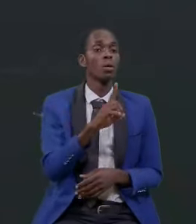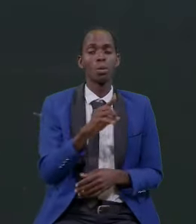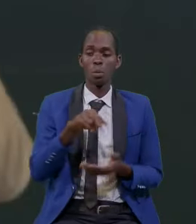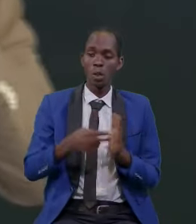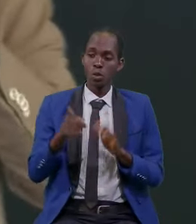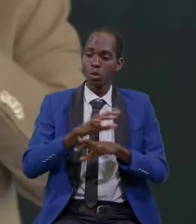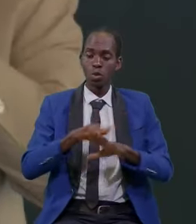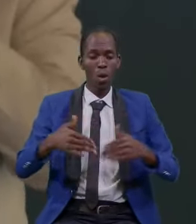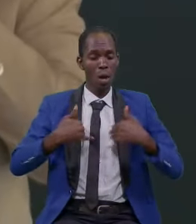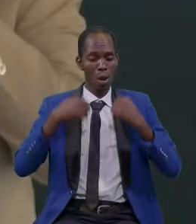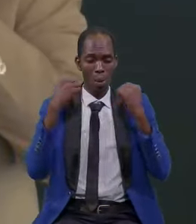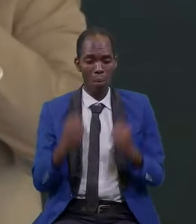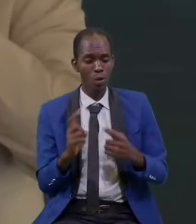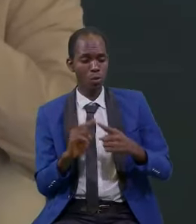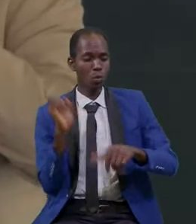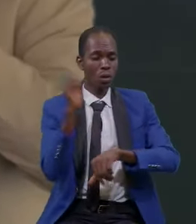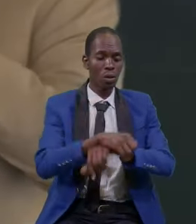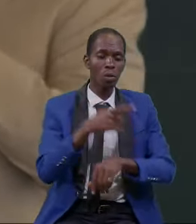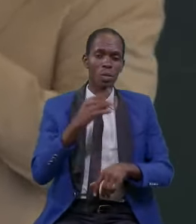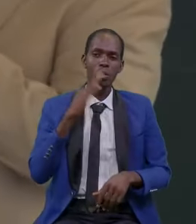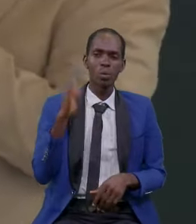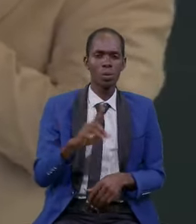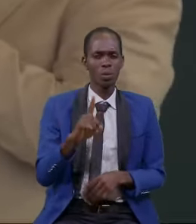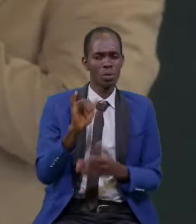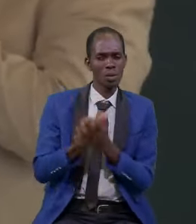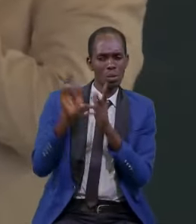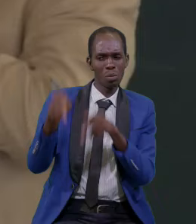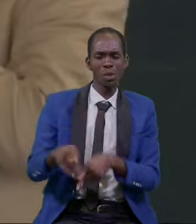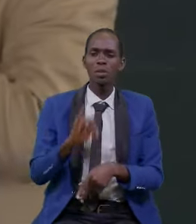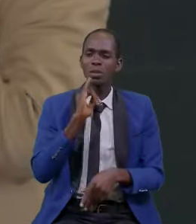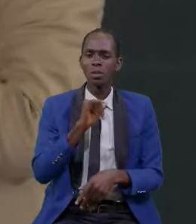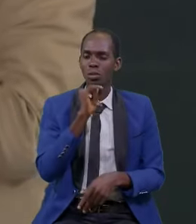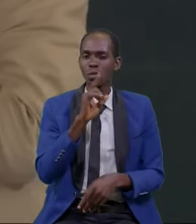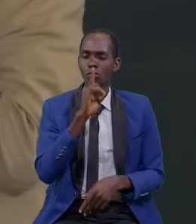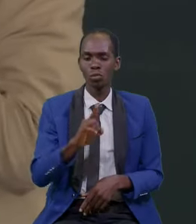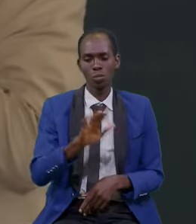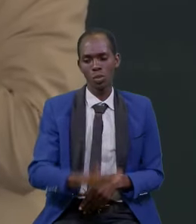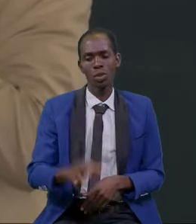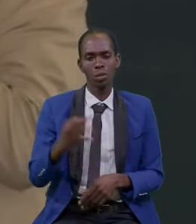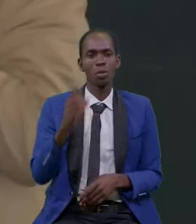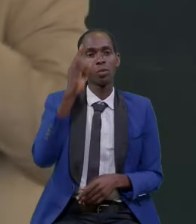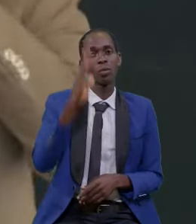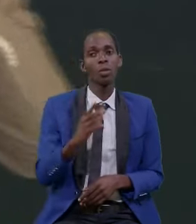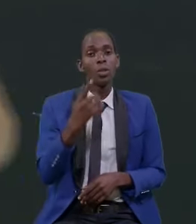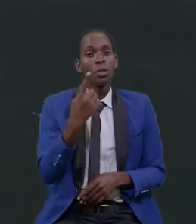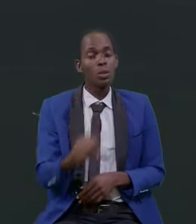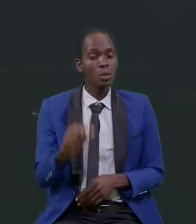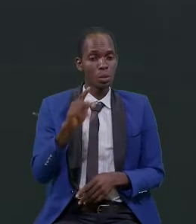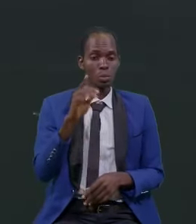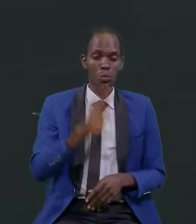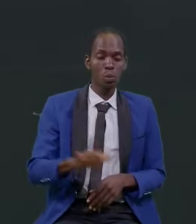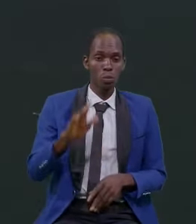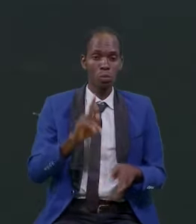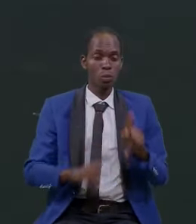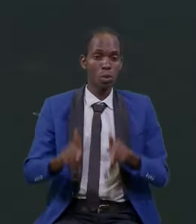to overcome. That's not a child of God. The children of God, the people who are born again, the